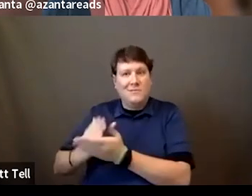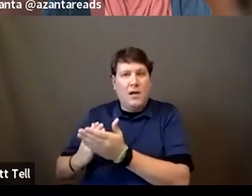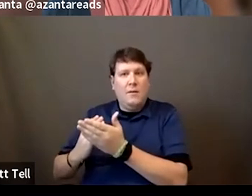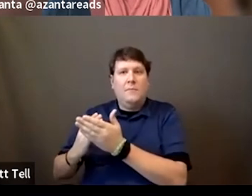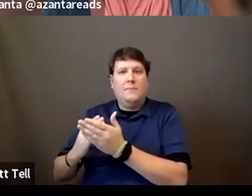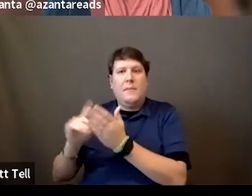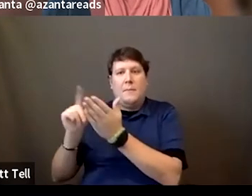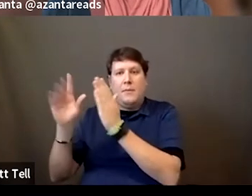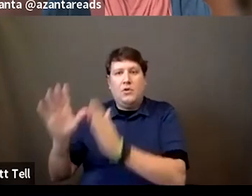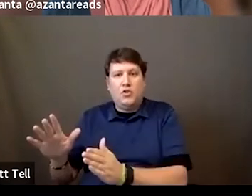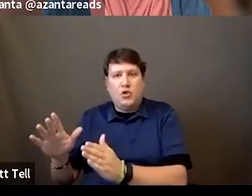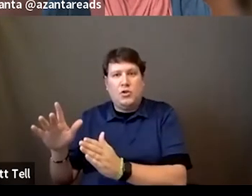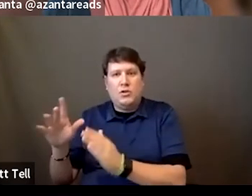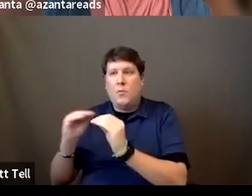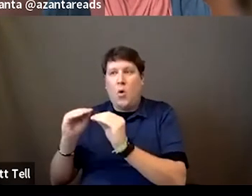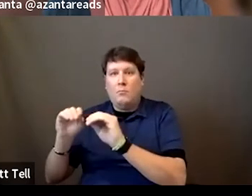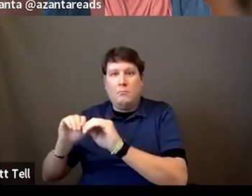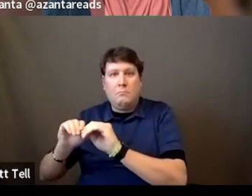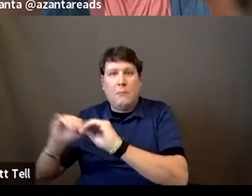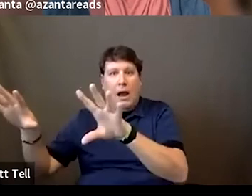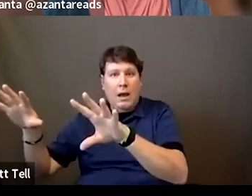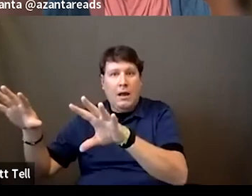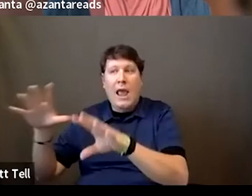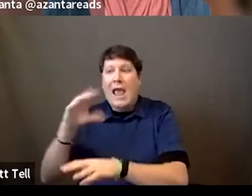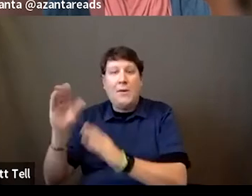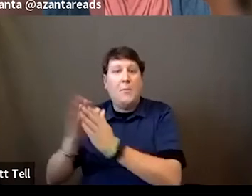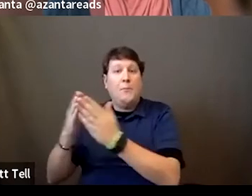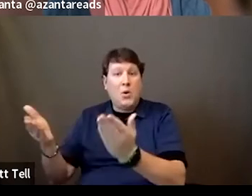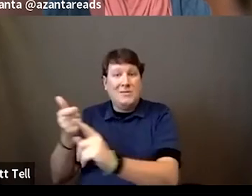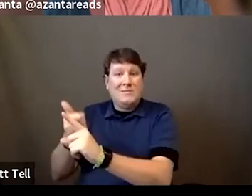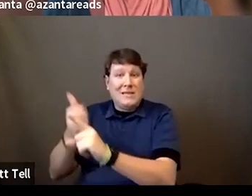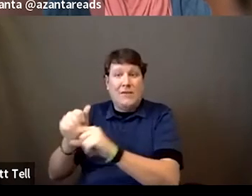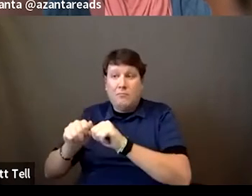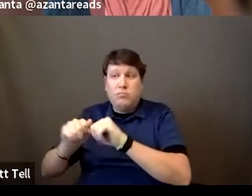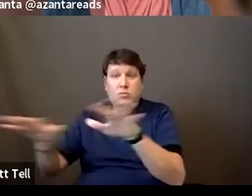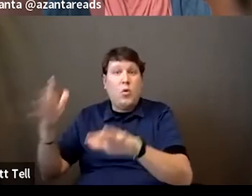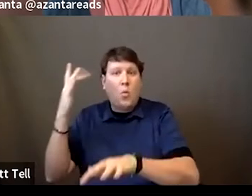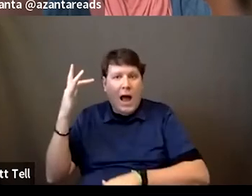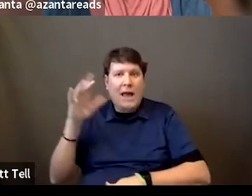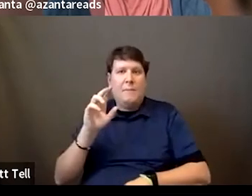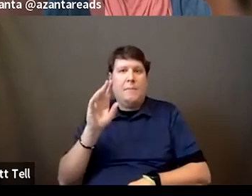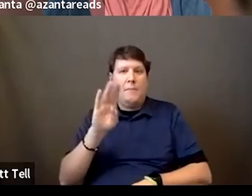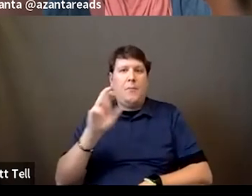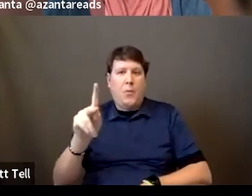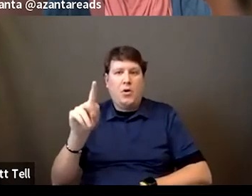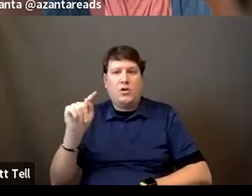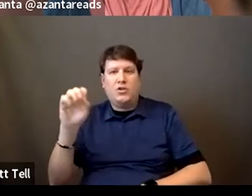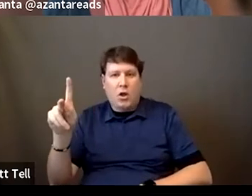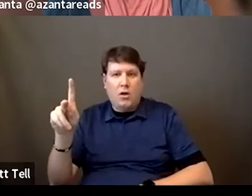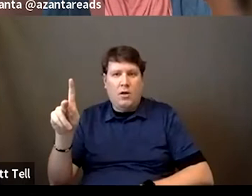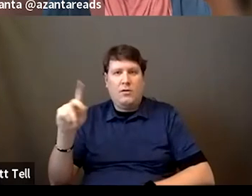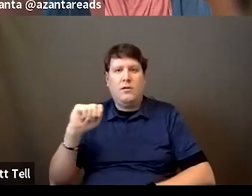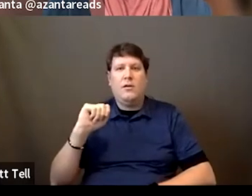to mind immediately would be The Invisible Life of Addie LaRue. That book was very popular on BookTok, and you could